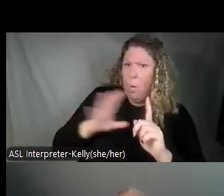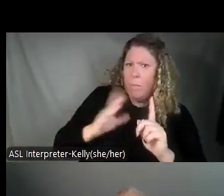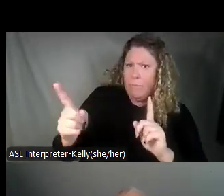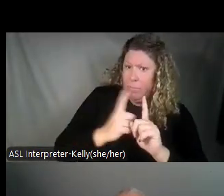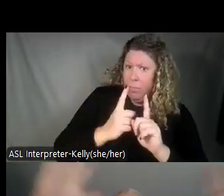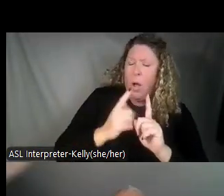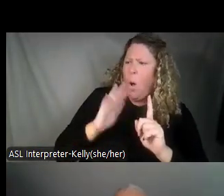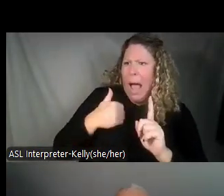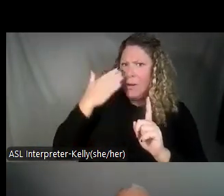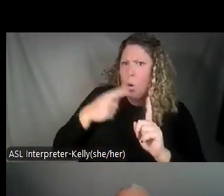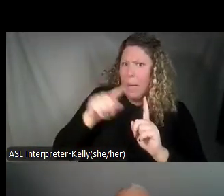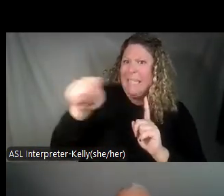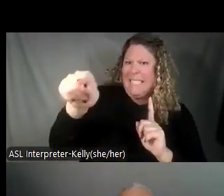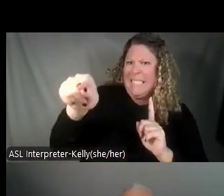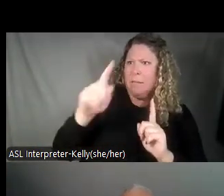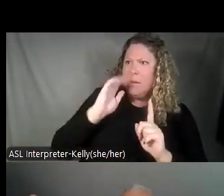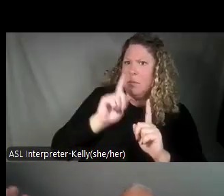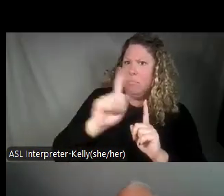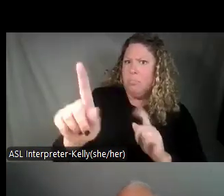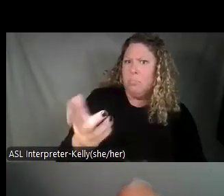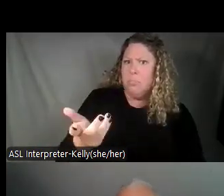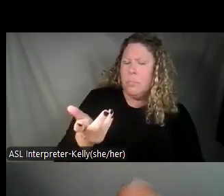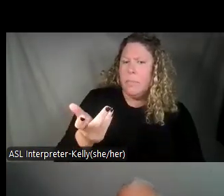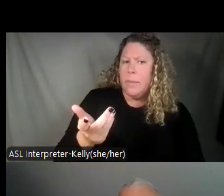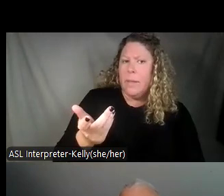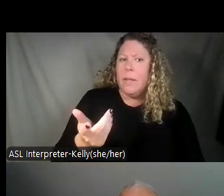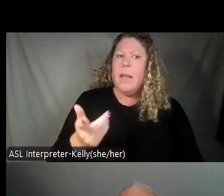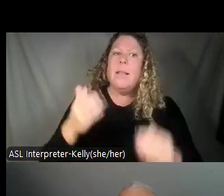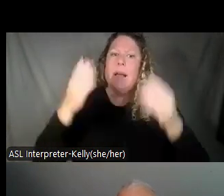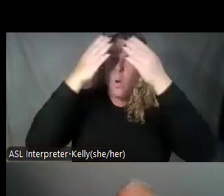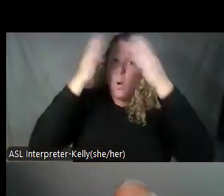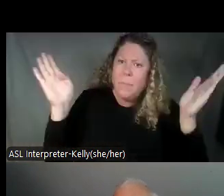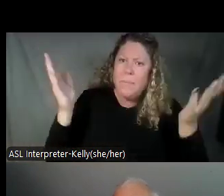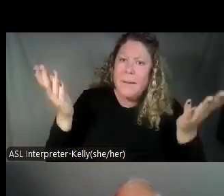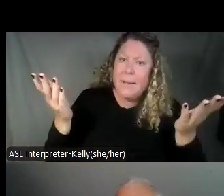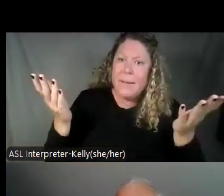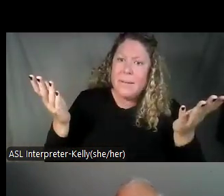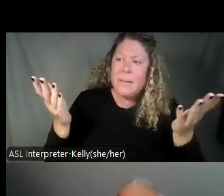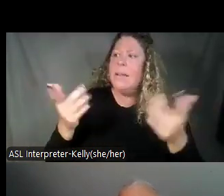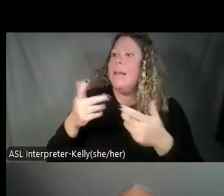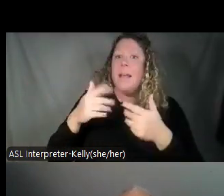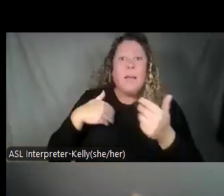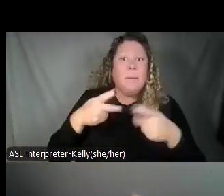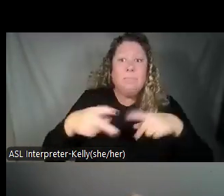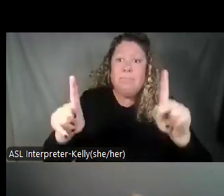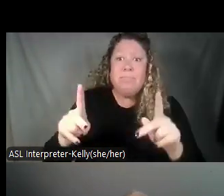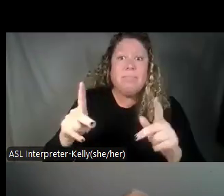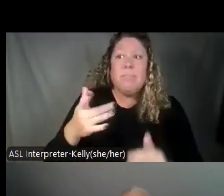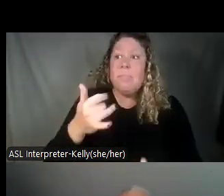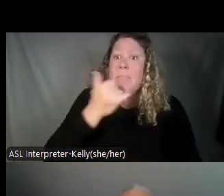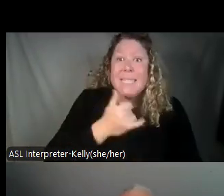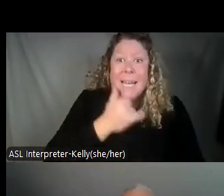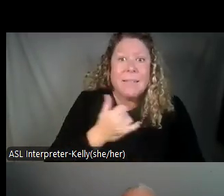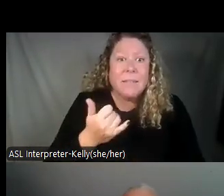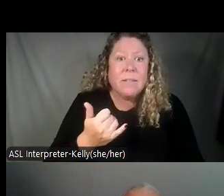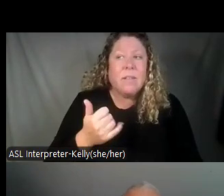needs to be an encouragement of the open mind that mistakes can happen, that we can try different things. That whole